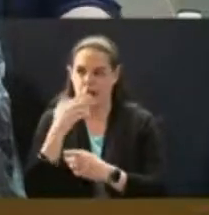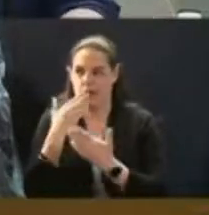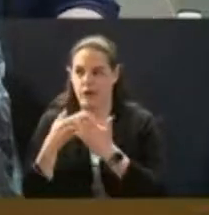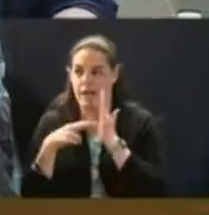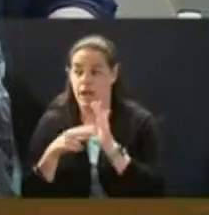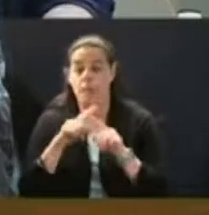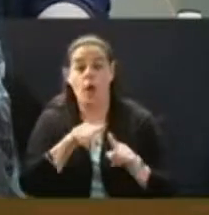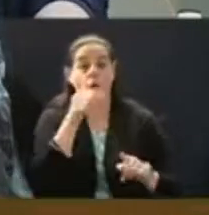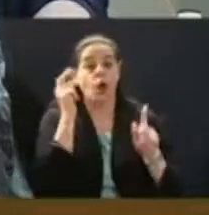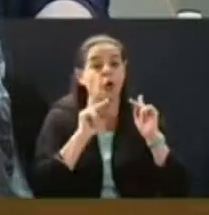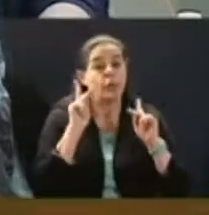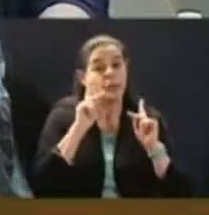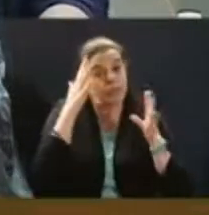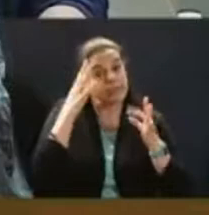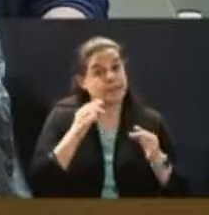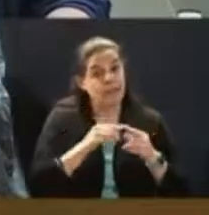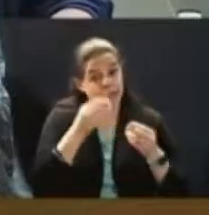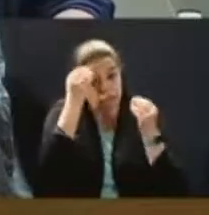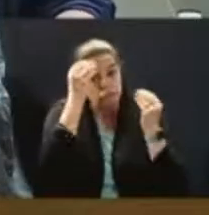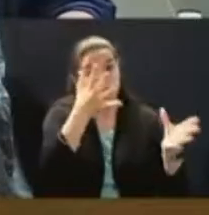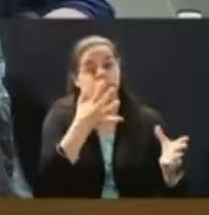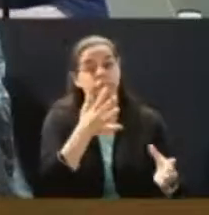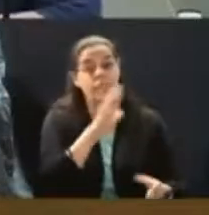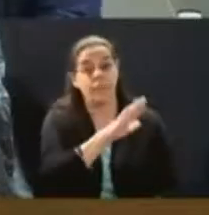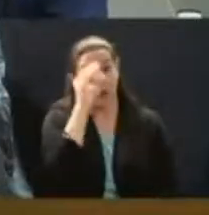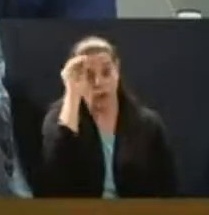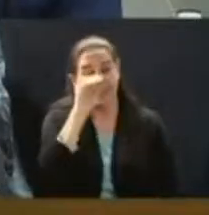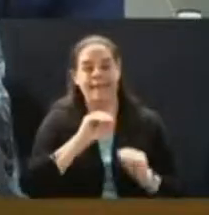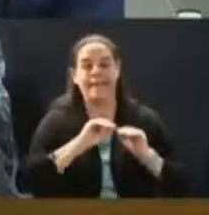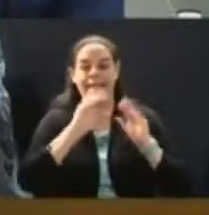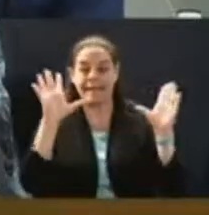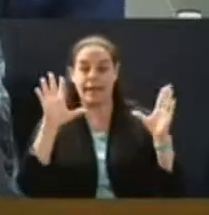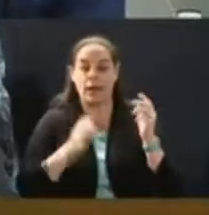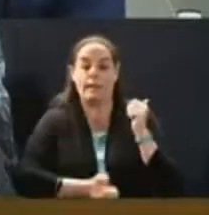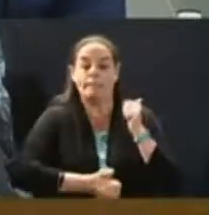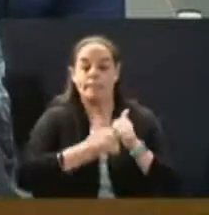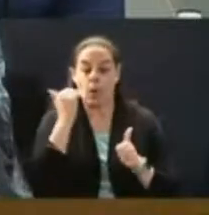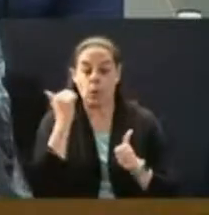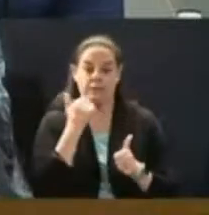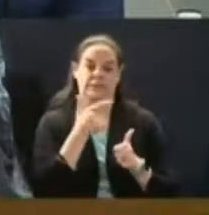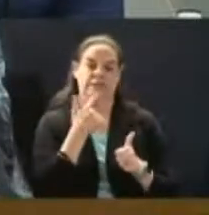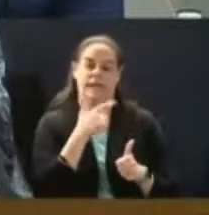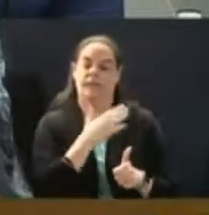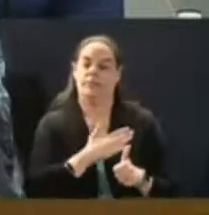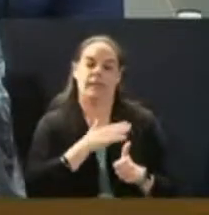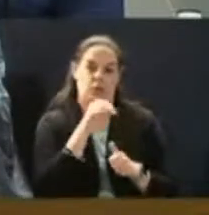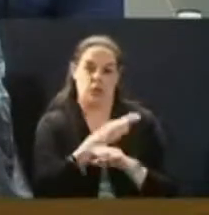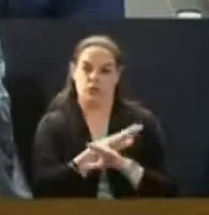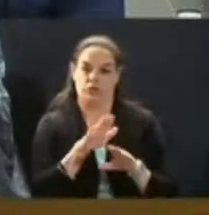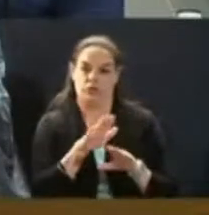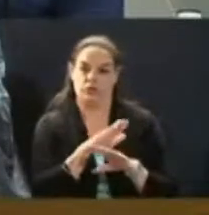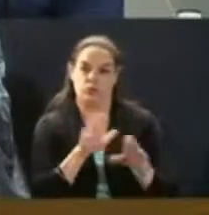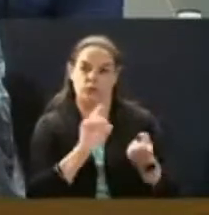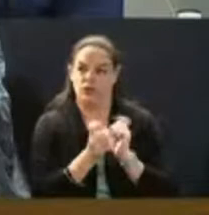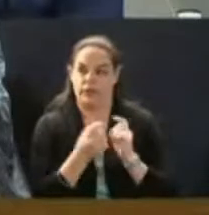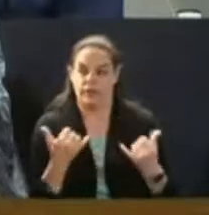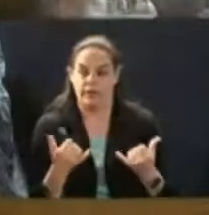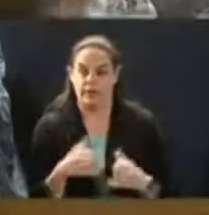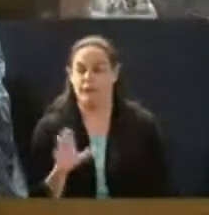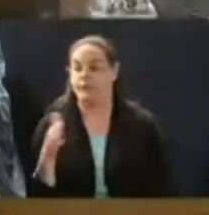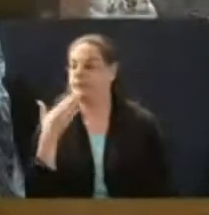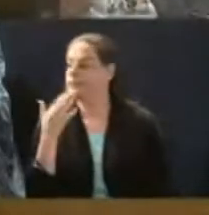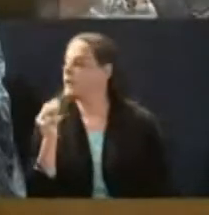their voice, it was a clear majority that said, please don't change this right now. Thank you. Thank you. Ms.